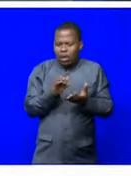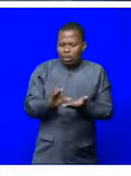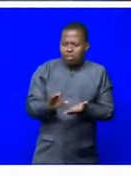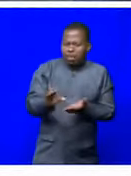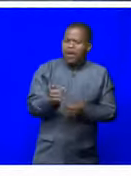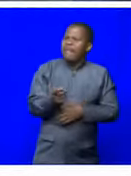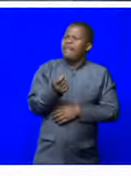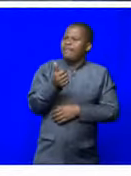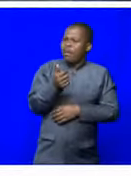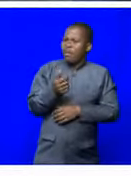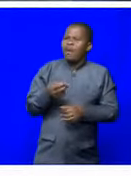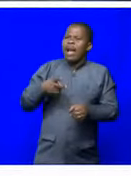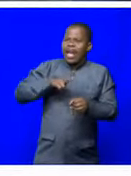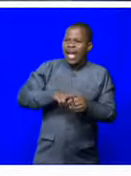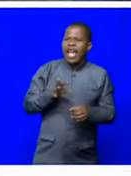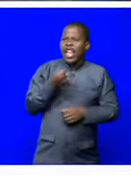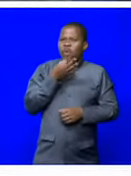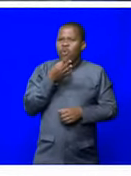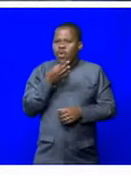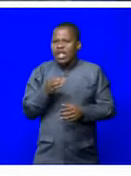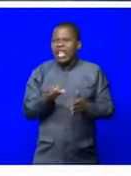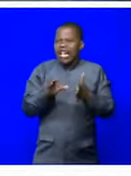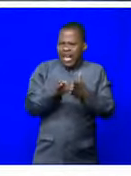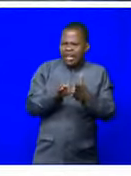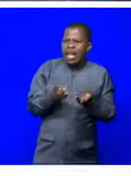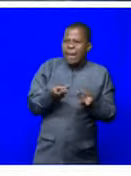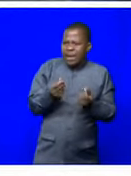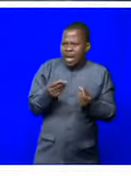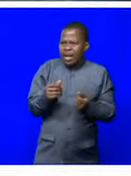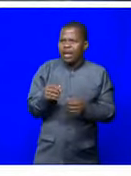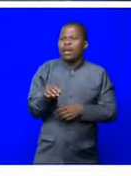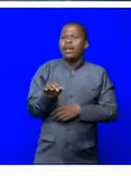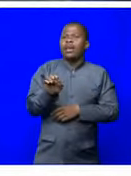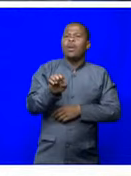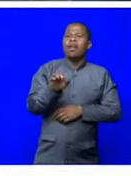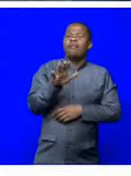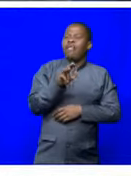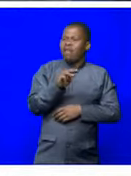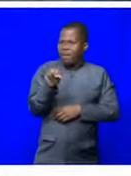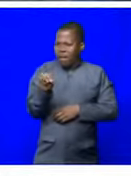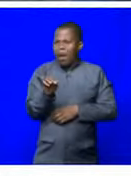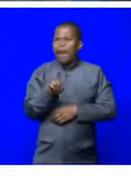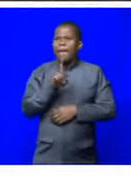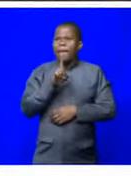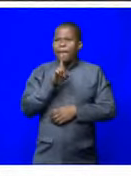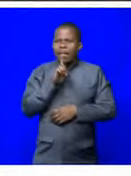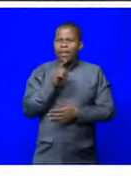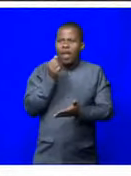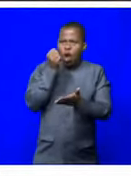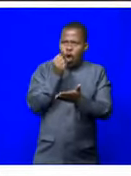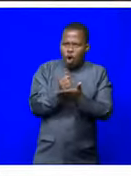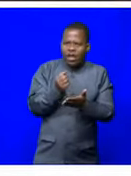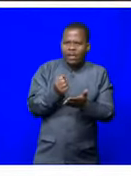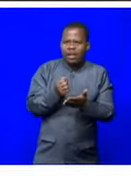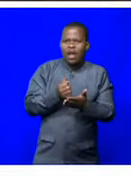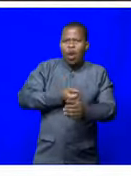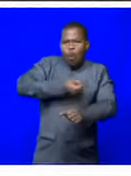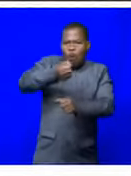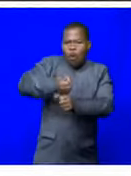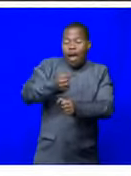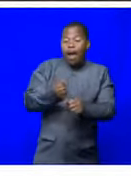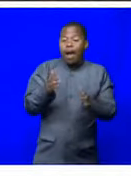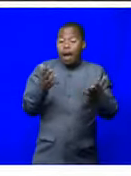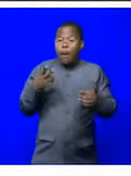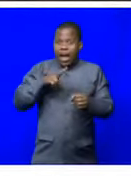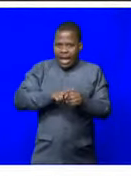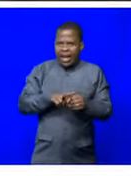i-Lay Youth Council ingaba na 5 million to run ema-offices awo. Malunga athi te kungaba